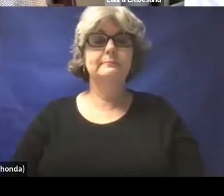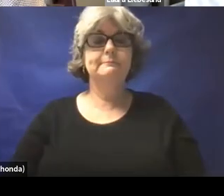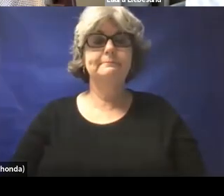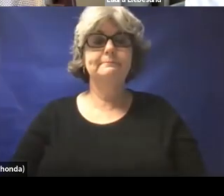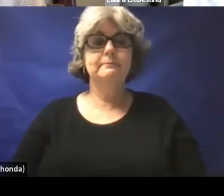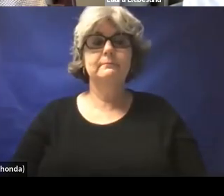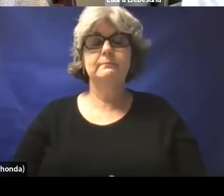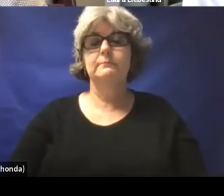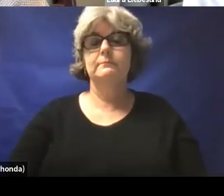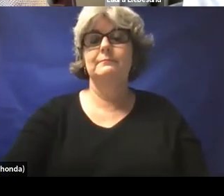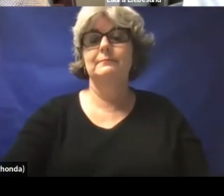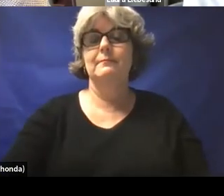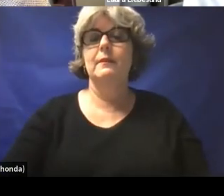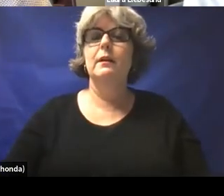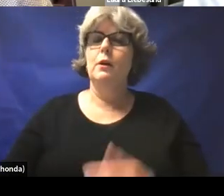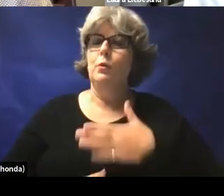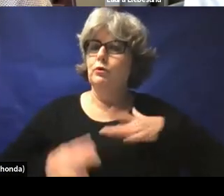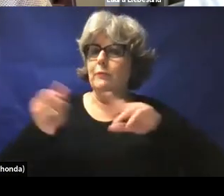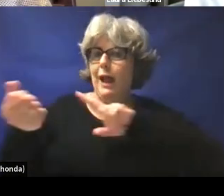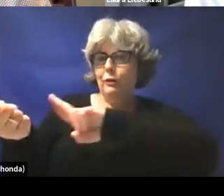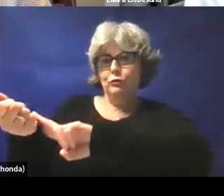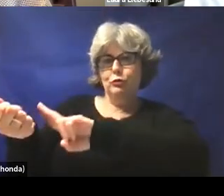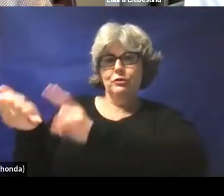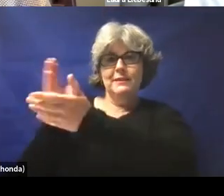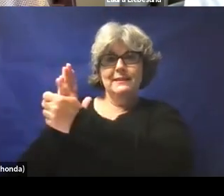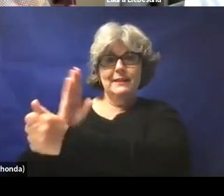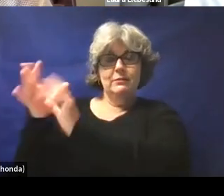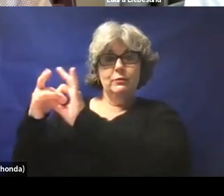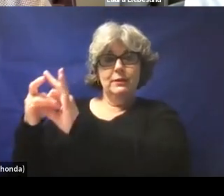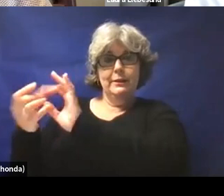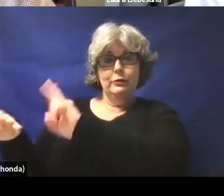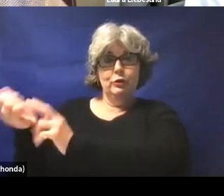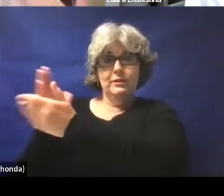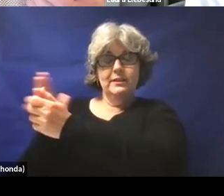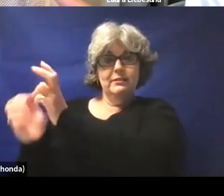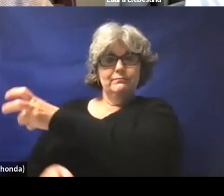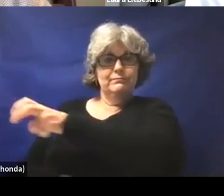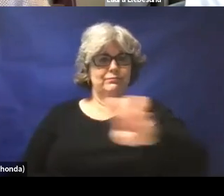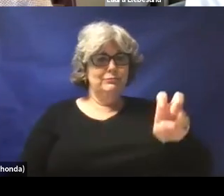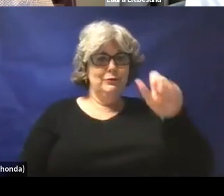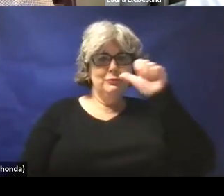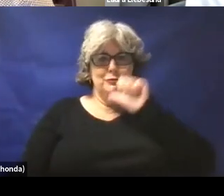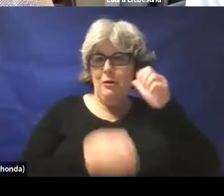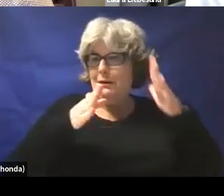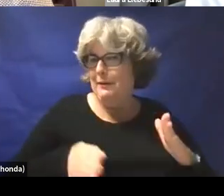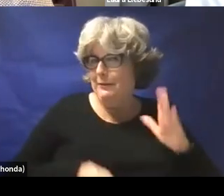Yeah, we loved hearing about how, you know, nursing, the skill sets of nursing could come into bartending, something that you don't always think